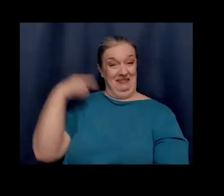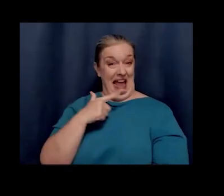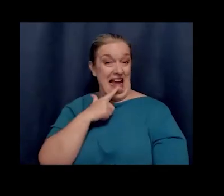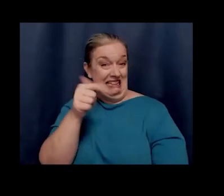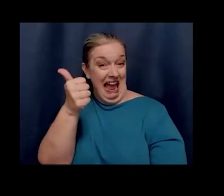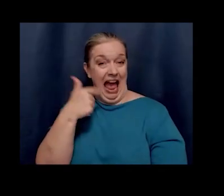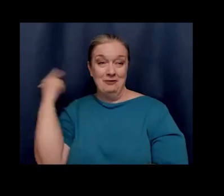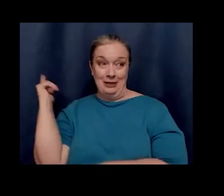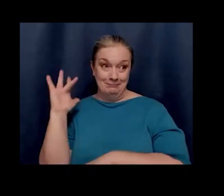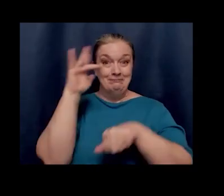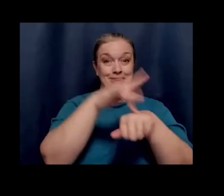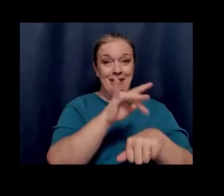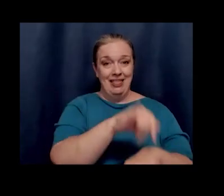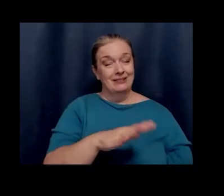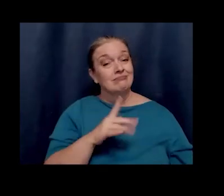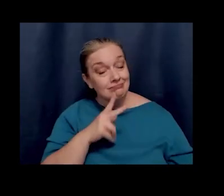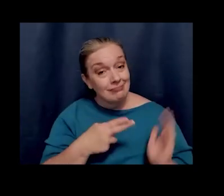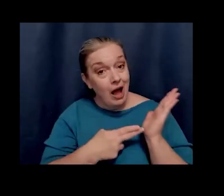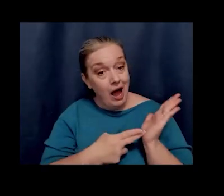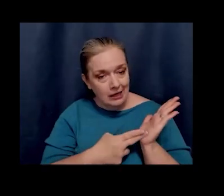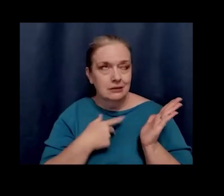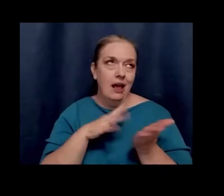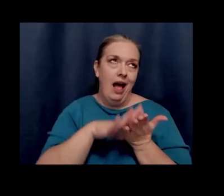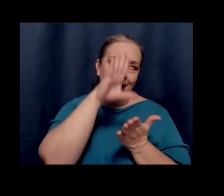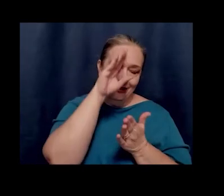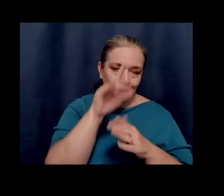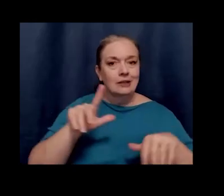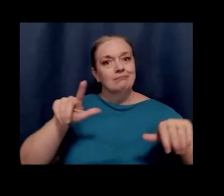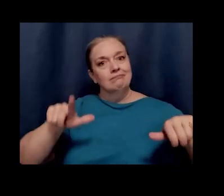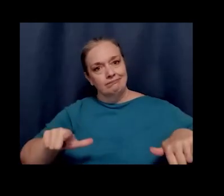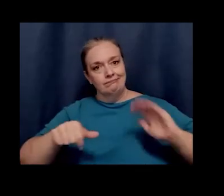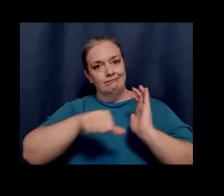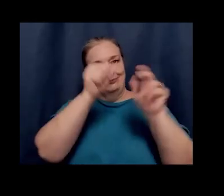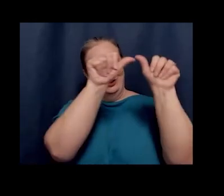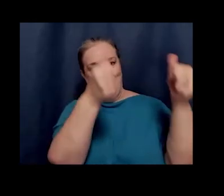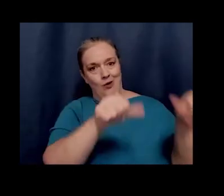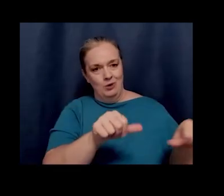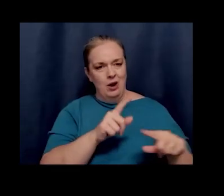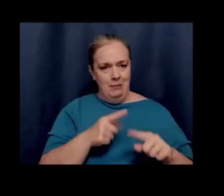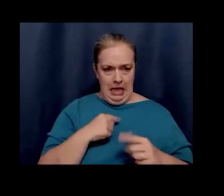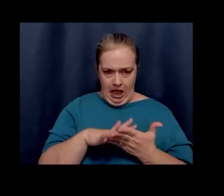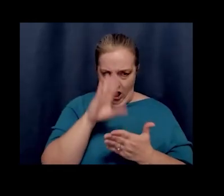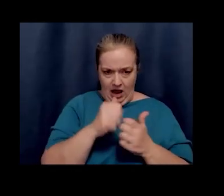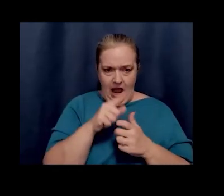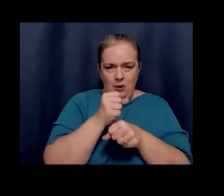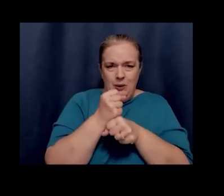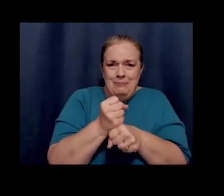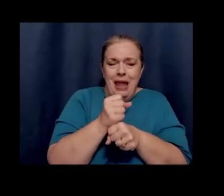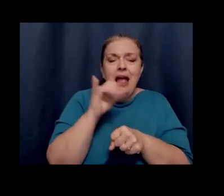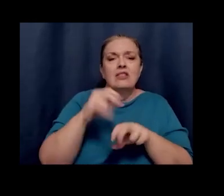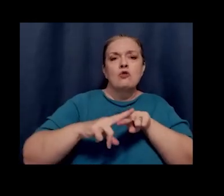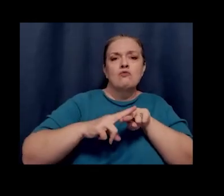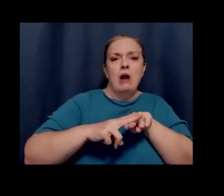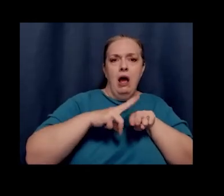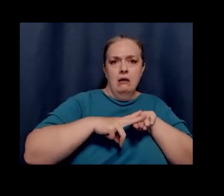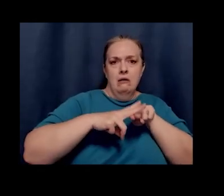10. Yes, I learned about the Lincoln, of course, but I also discovered how he built that ingenious rail track to take